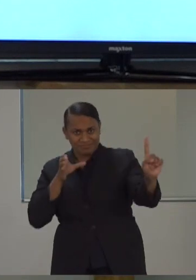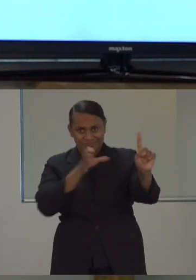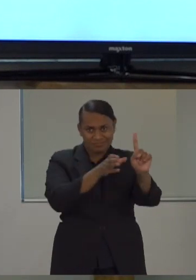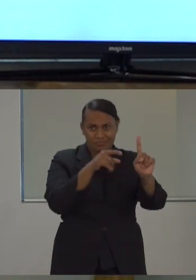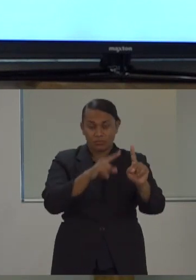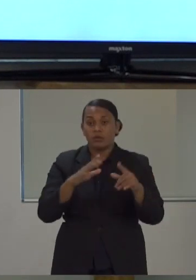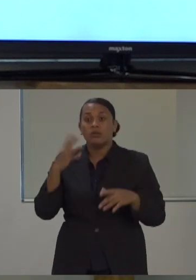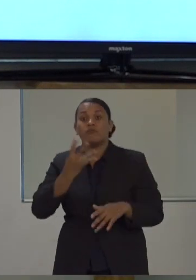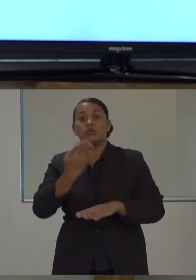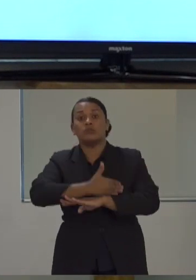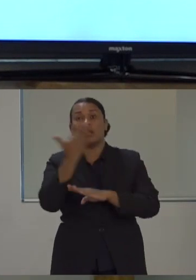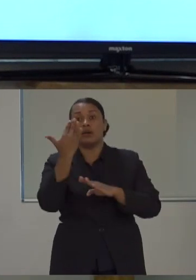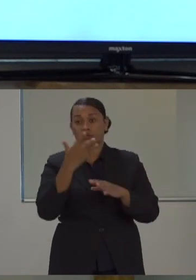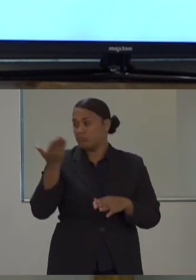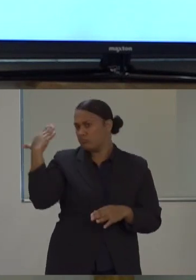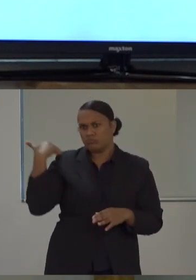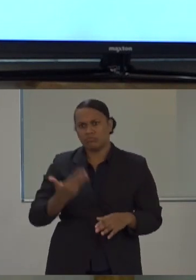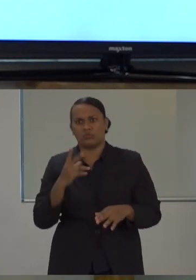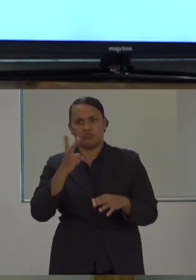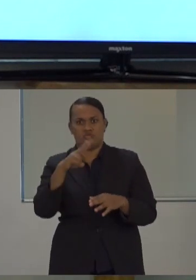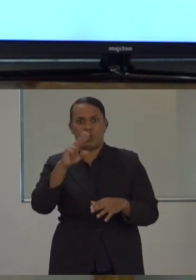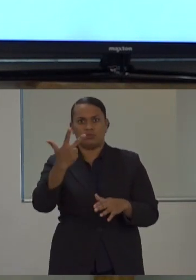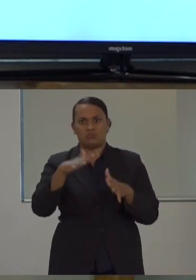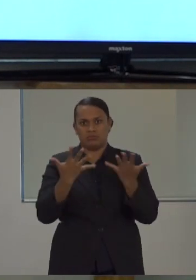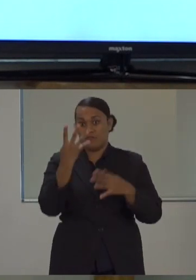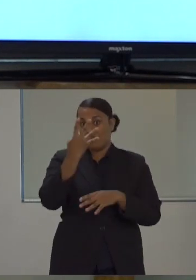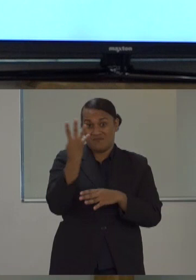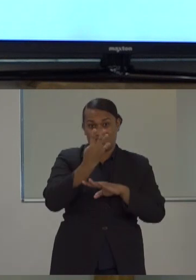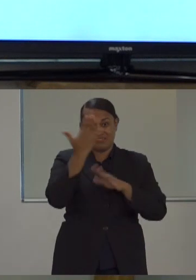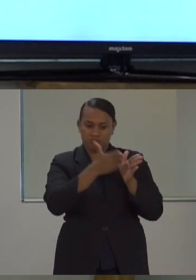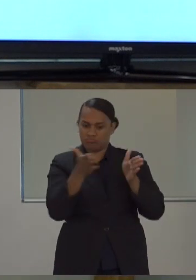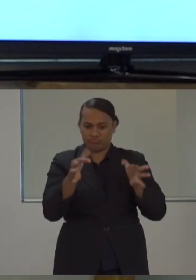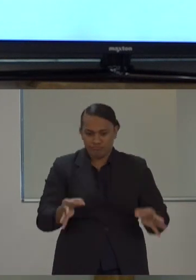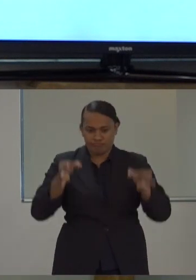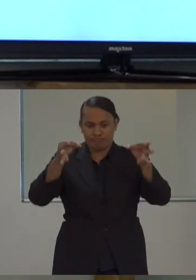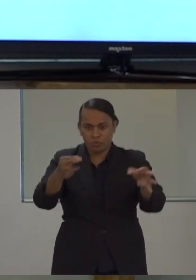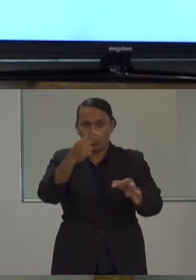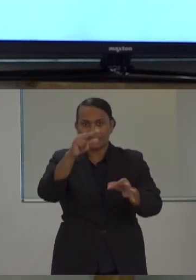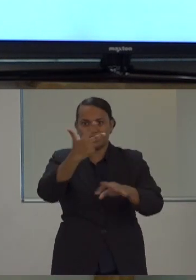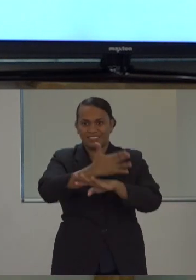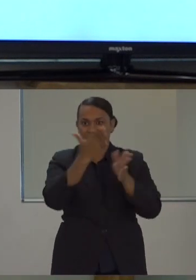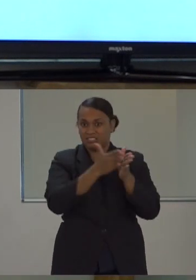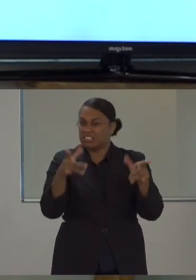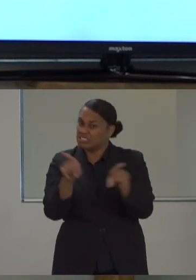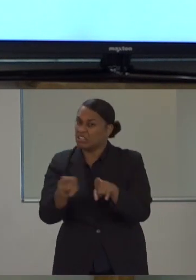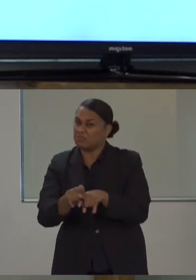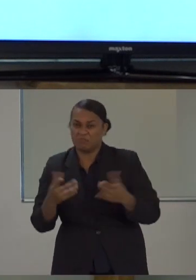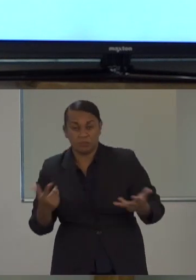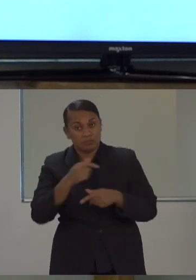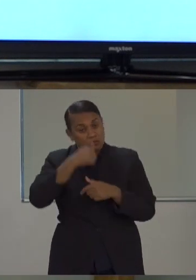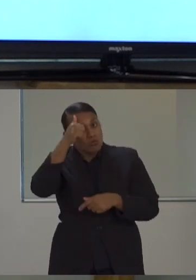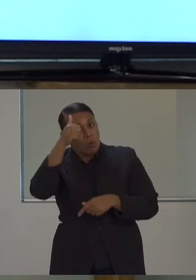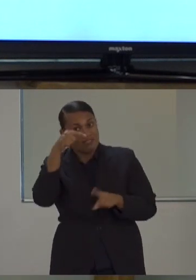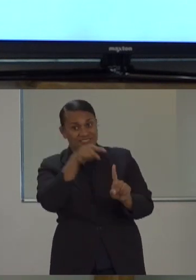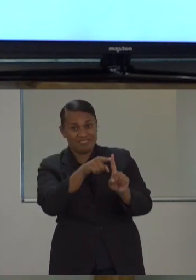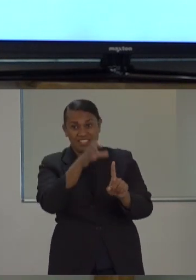who are contacts of cases, as well as people arriving from overseas. We know that this person had no symptoms during his